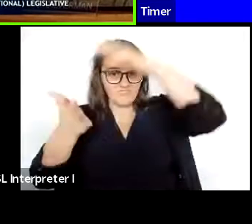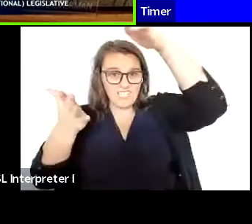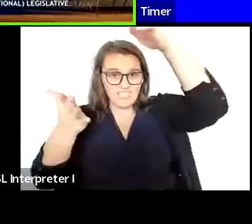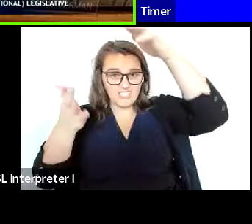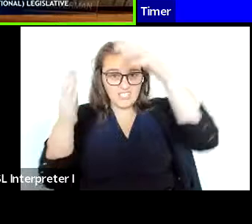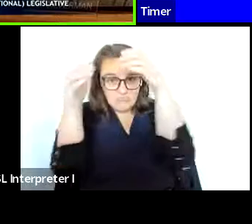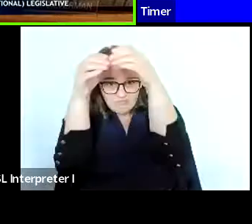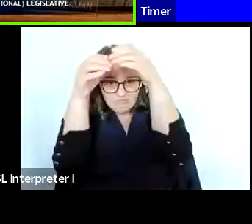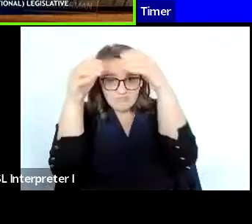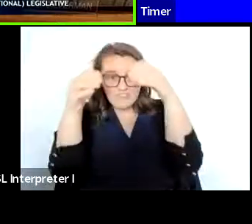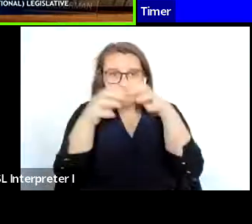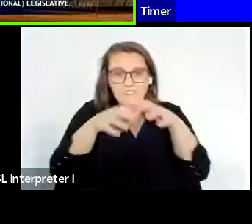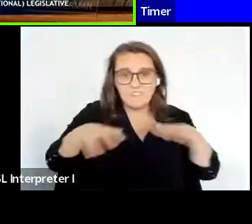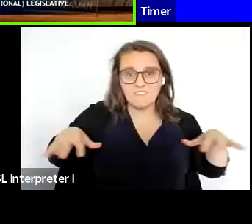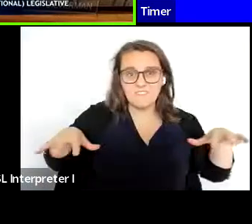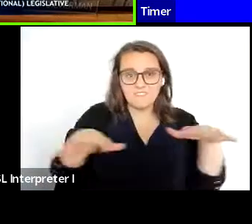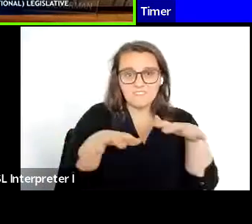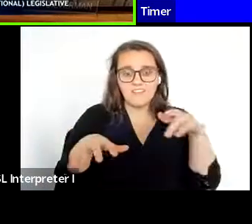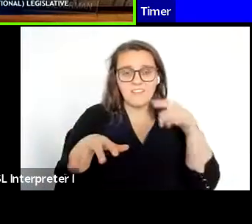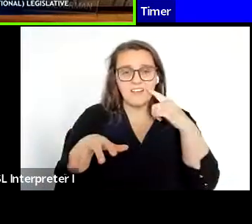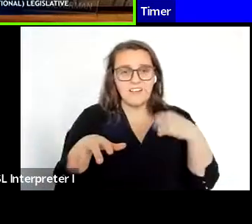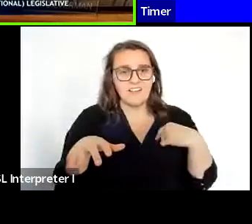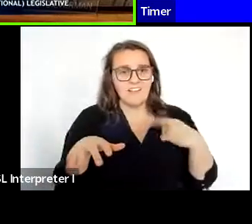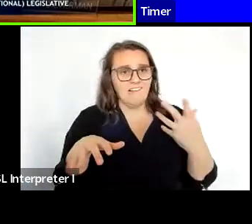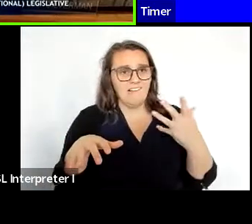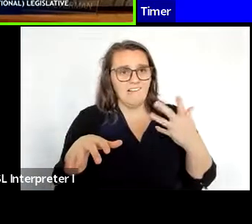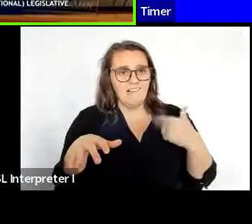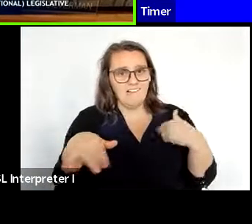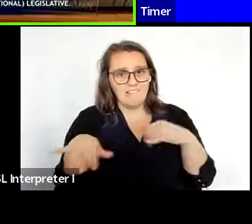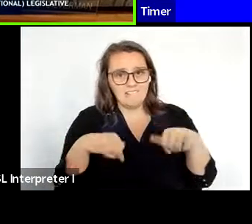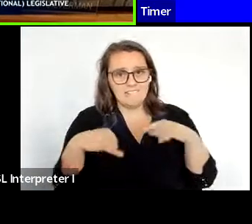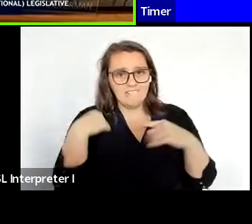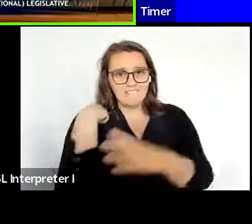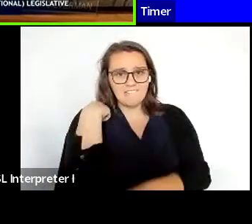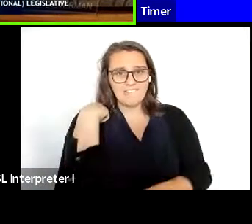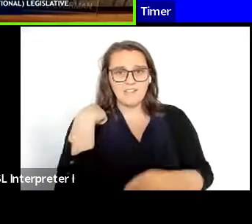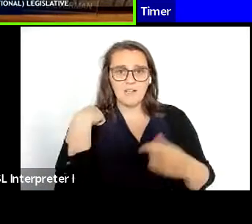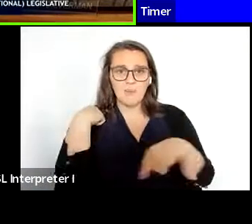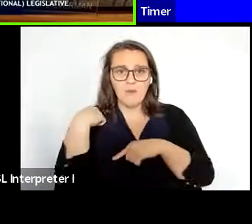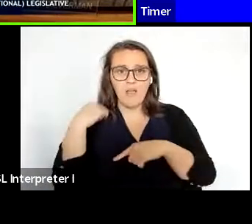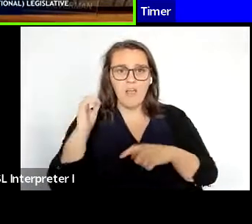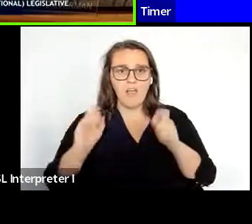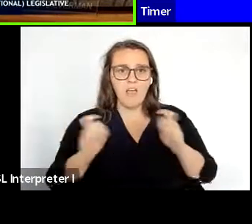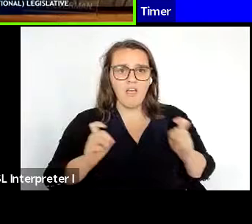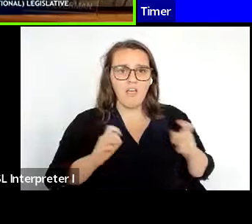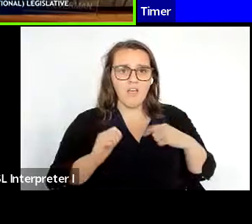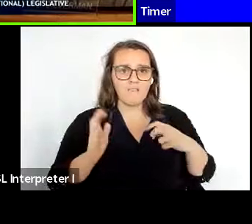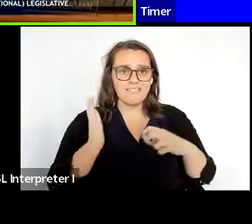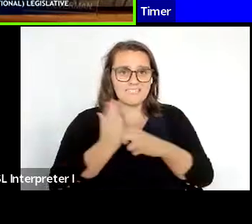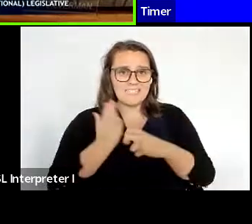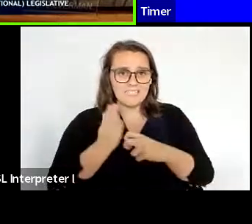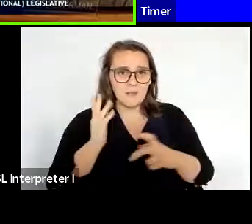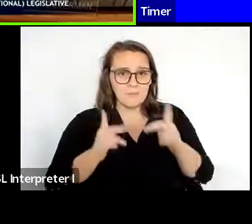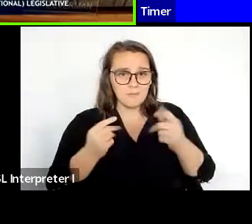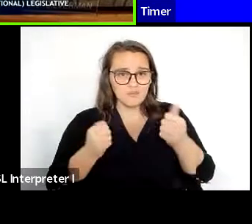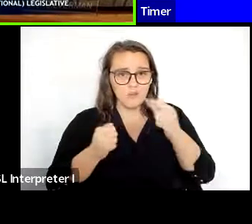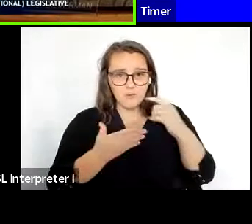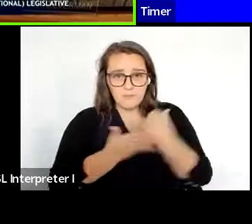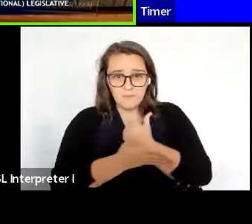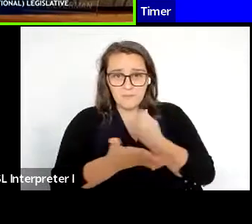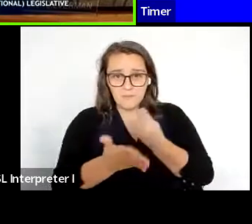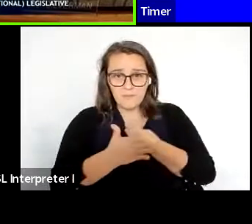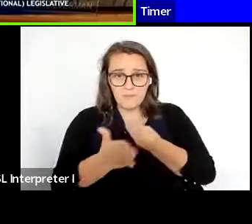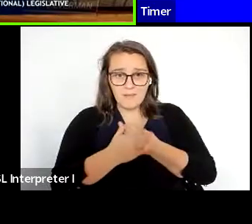yet again for giving tickets and to penalize people who are trying to earn a living. I